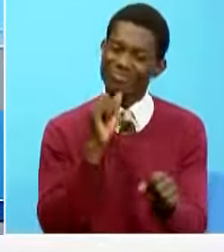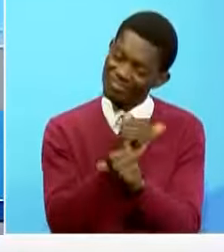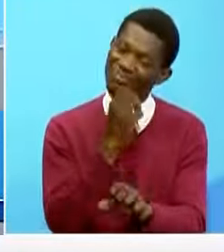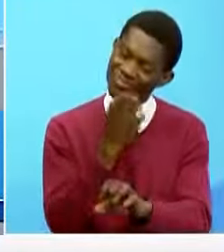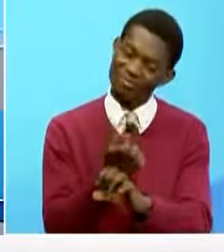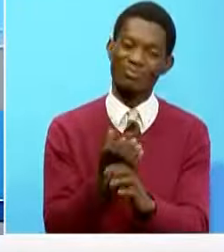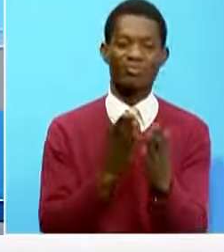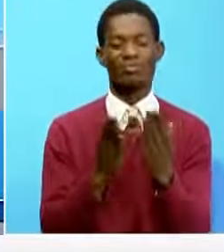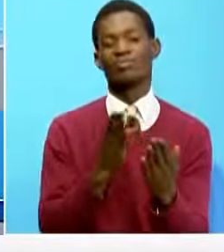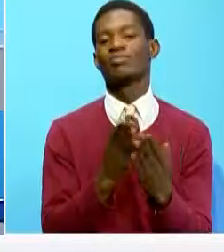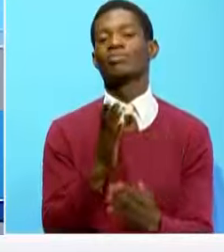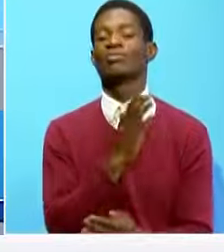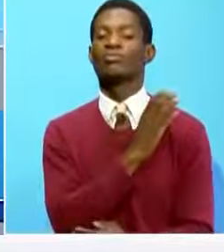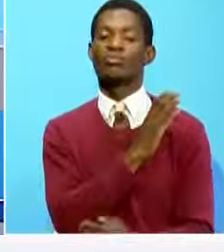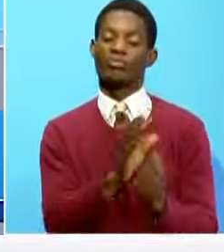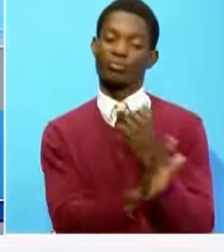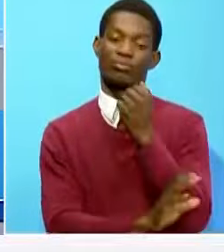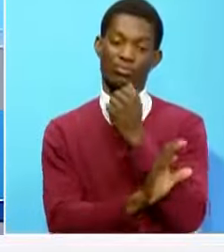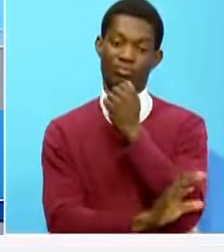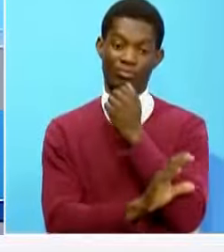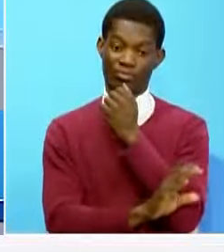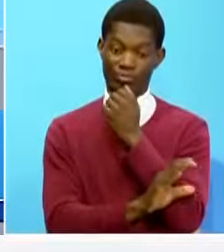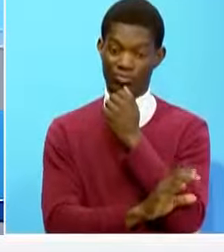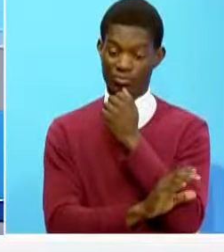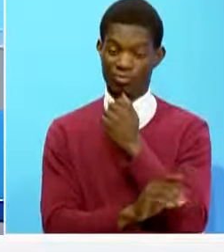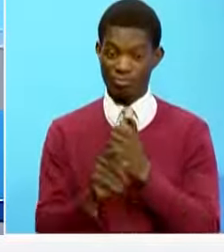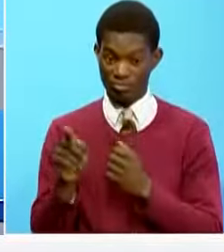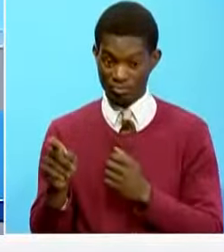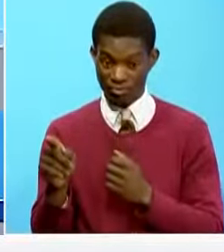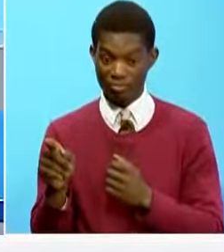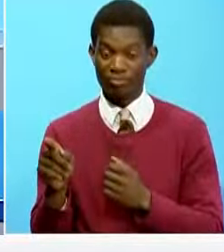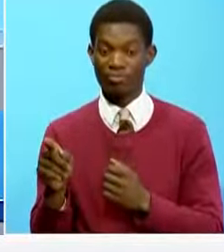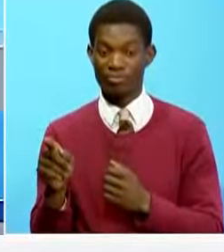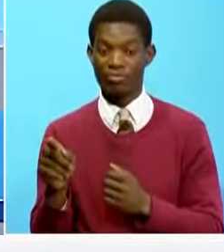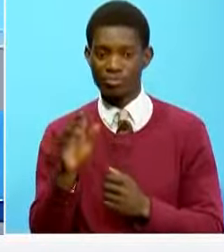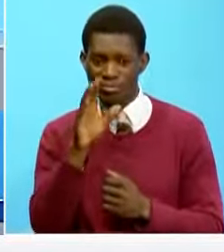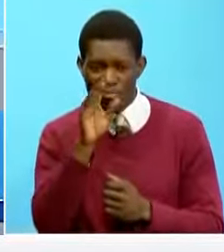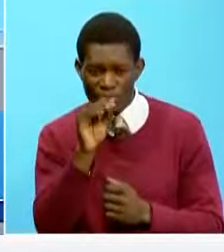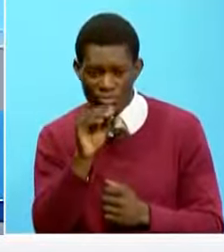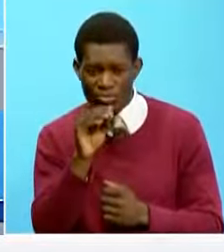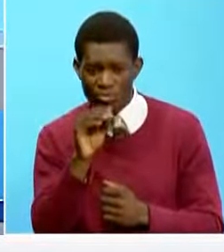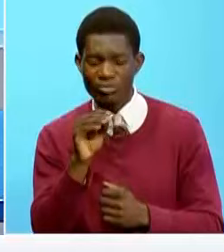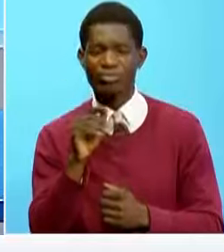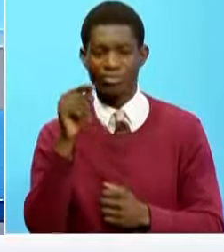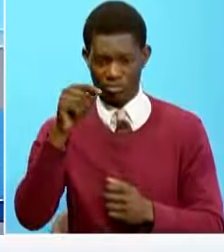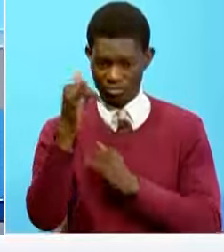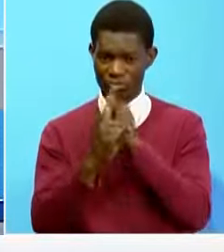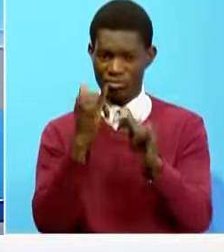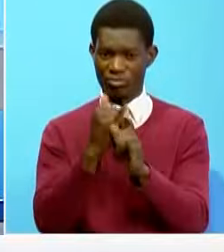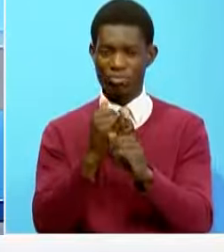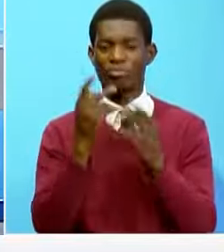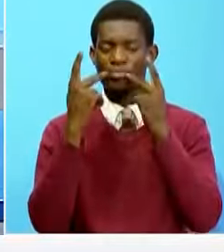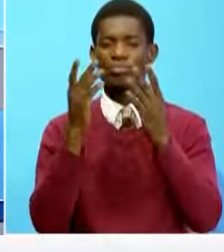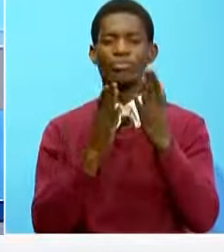read on his behalf by Eastern Province Assistant Secretary Clement Chilembo at this year's Public Service Day, Mr. Tole